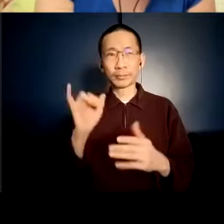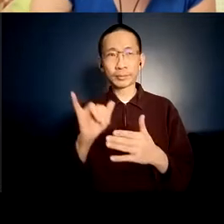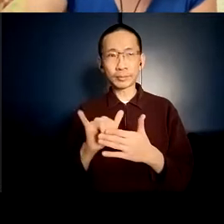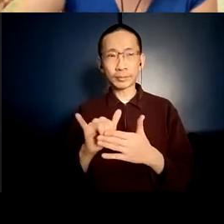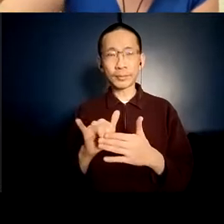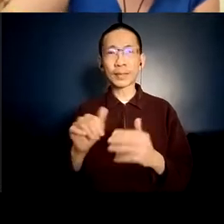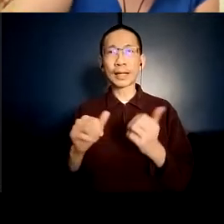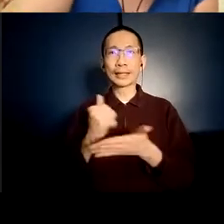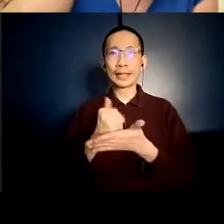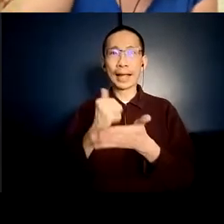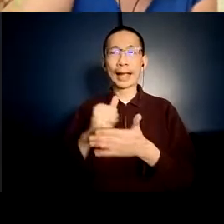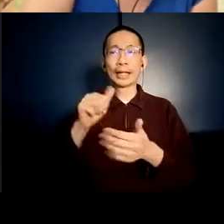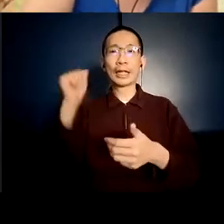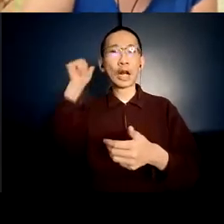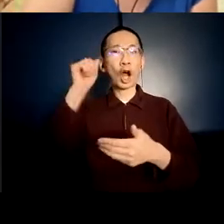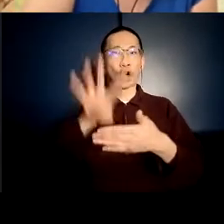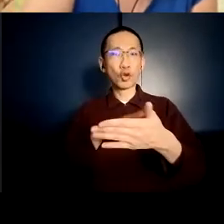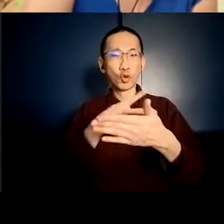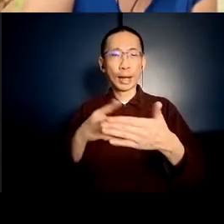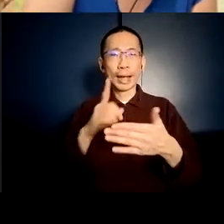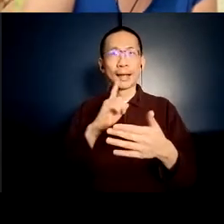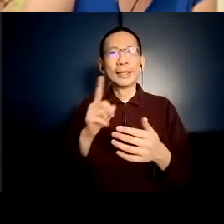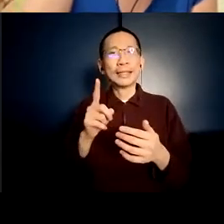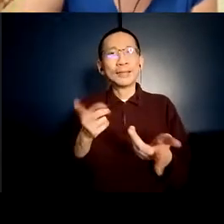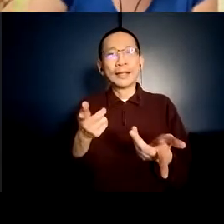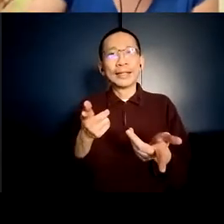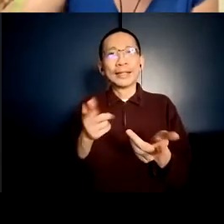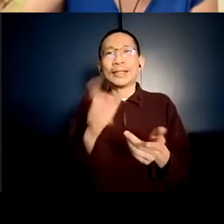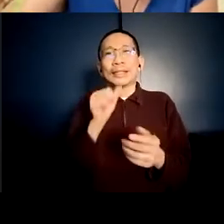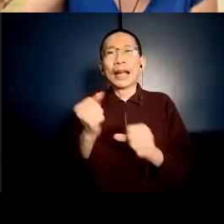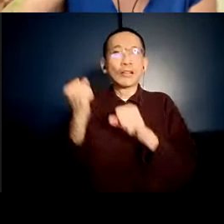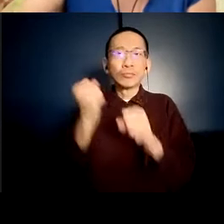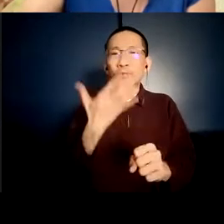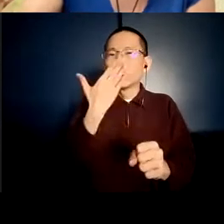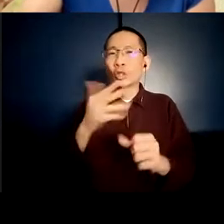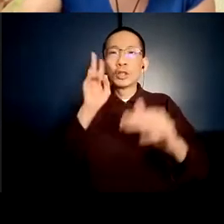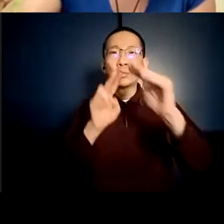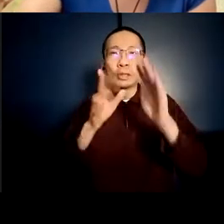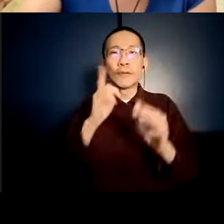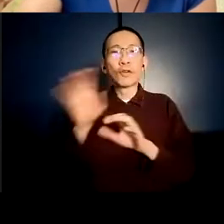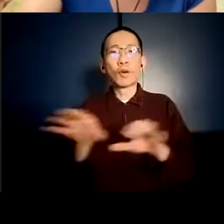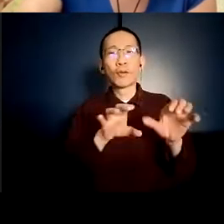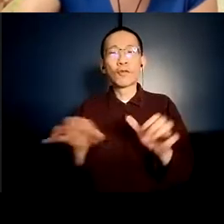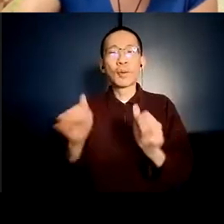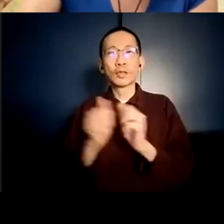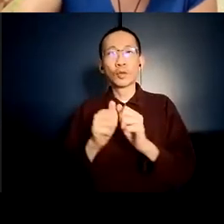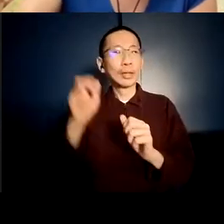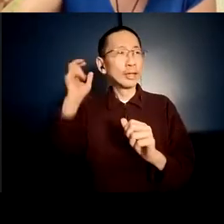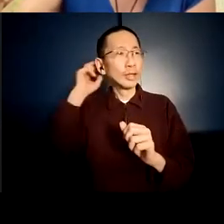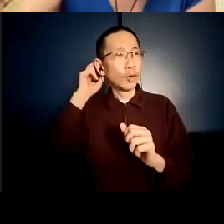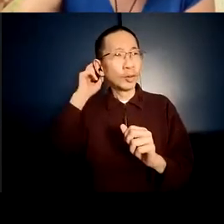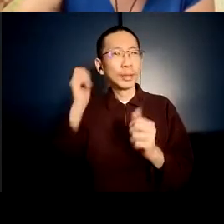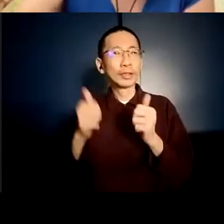the aided audiogram is a very poor predictor of performance with cochlear implants for